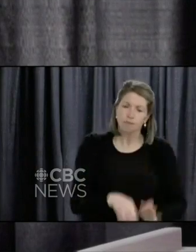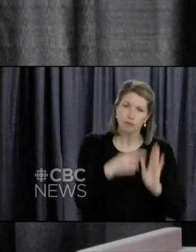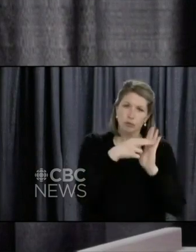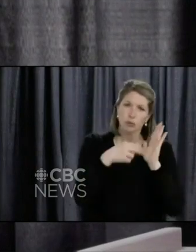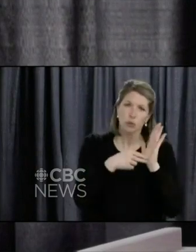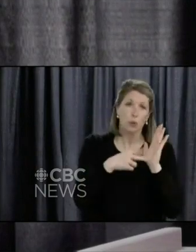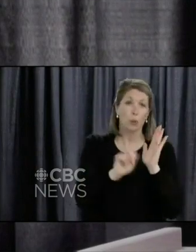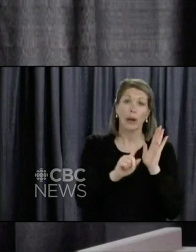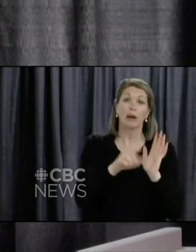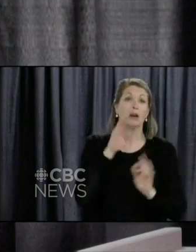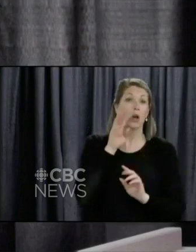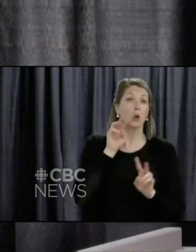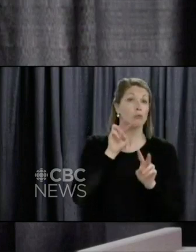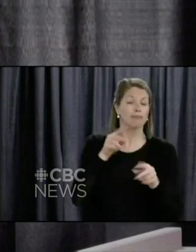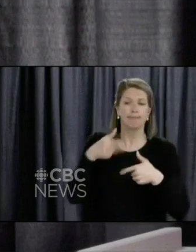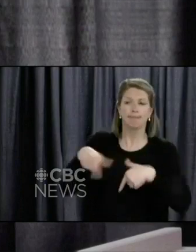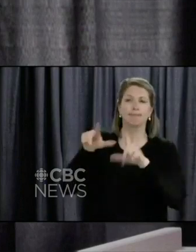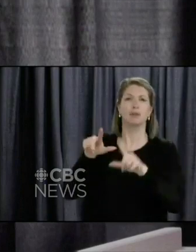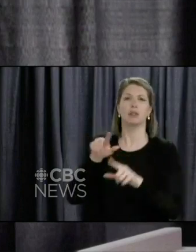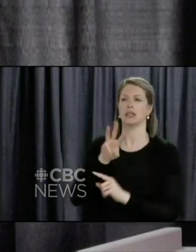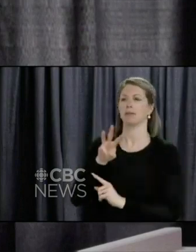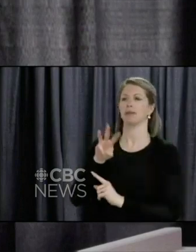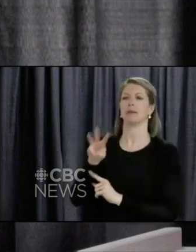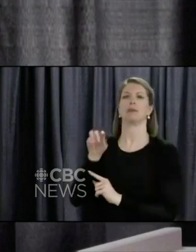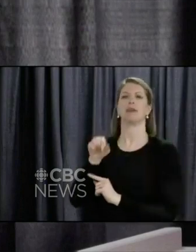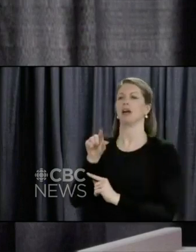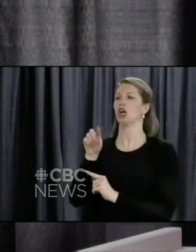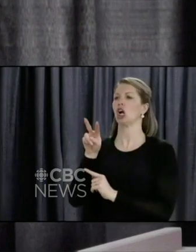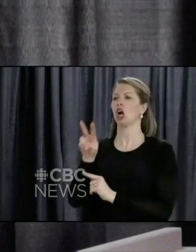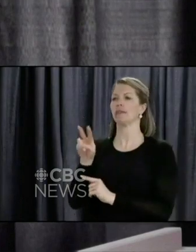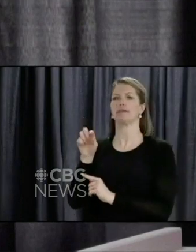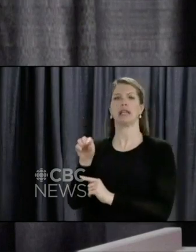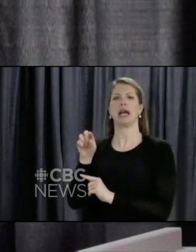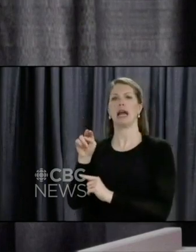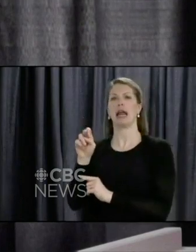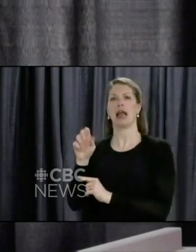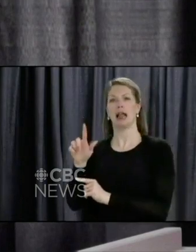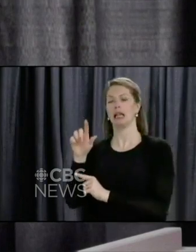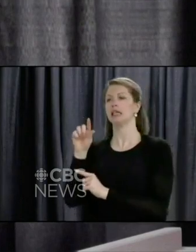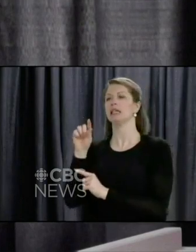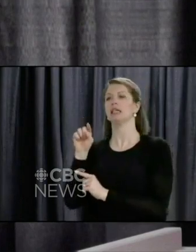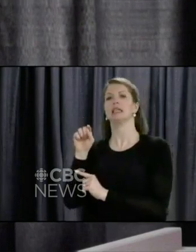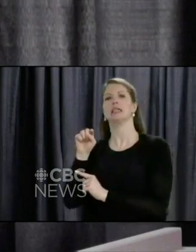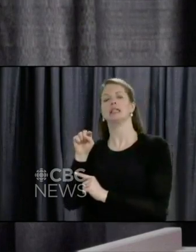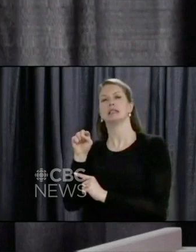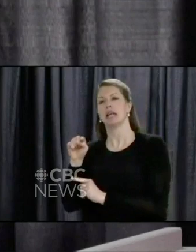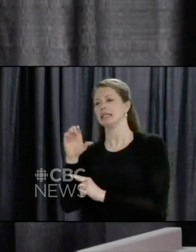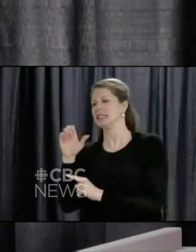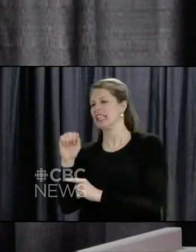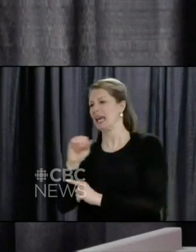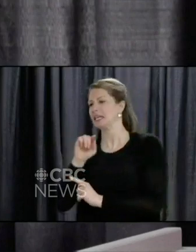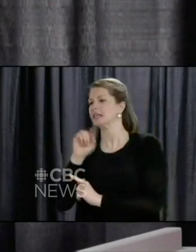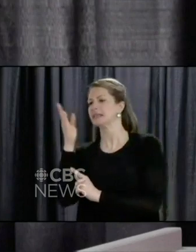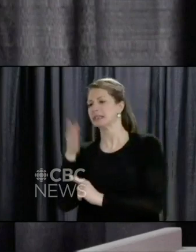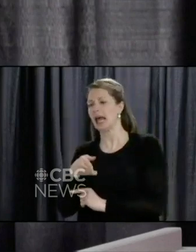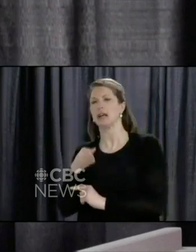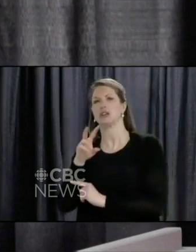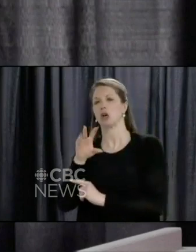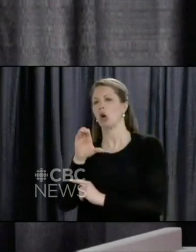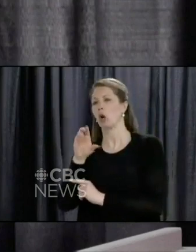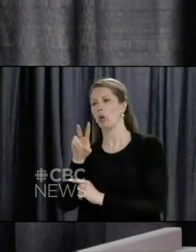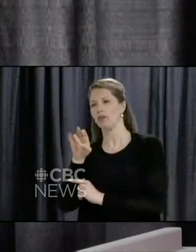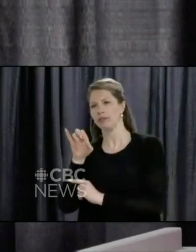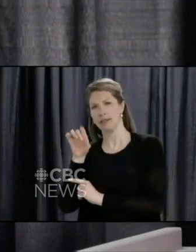gov.nl.ca/COVID-19. Please note that all other workers entering the province must also self-isolate for 14 days